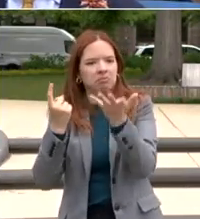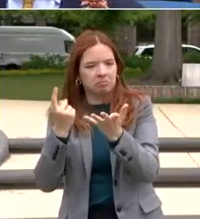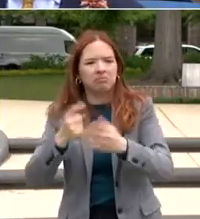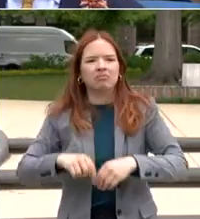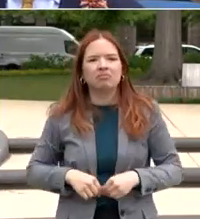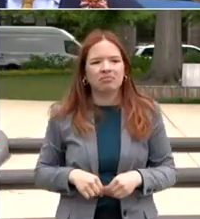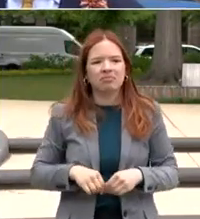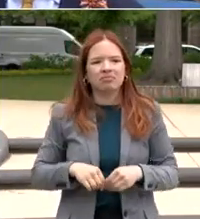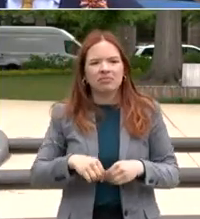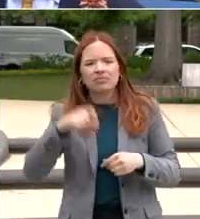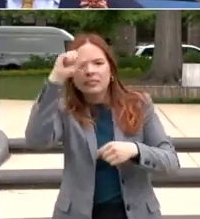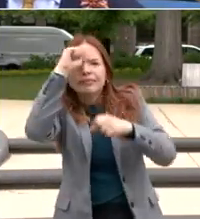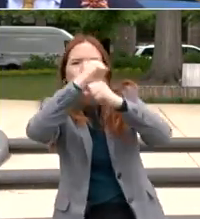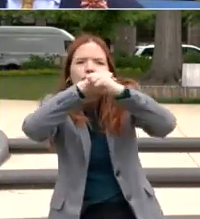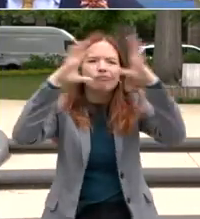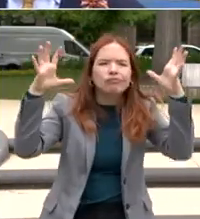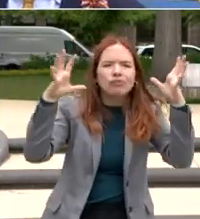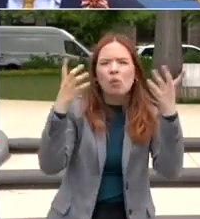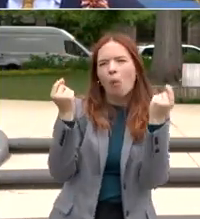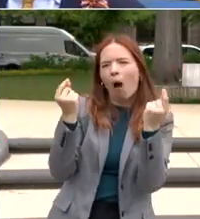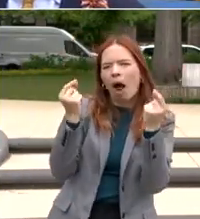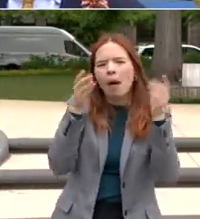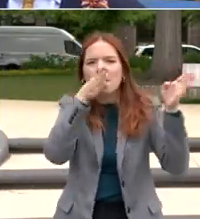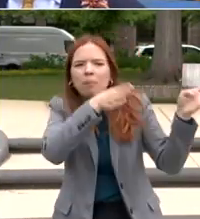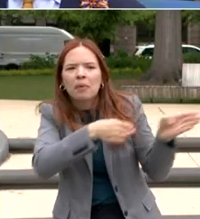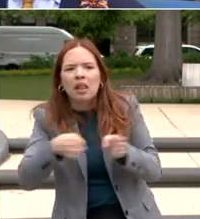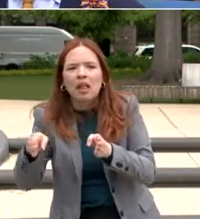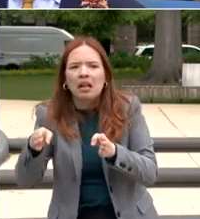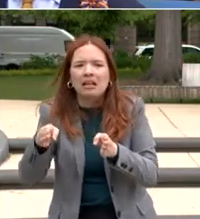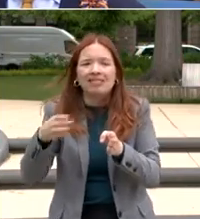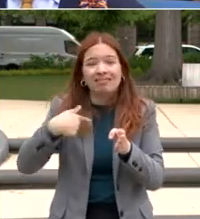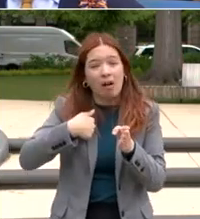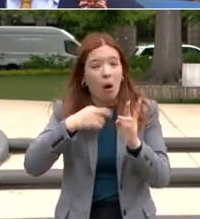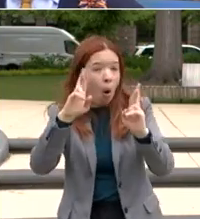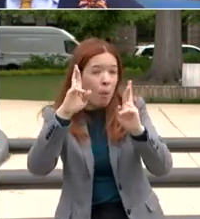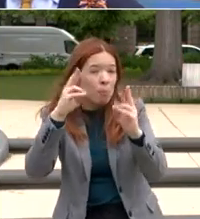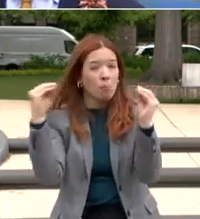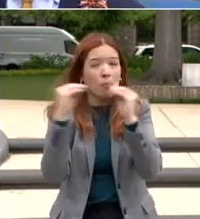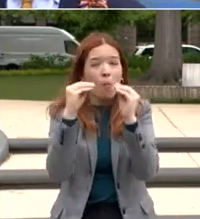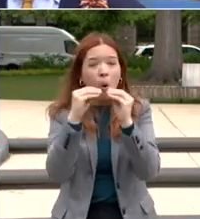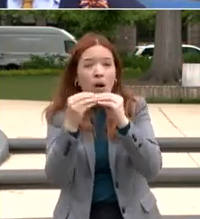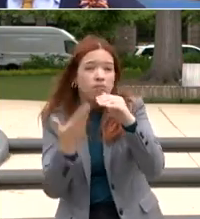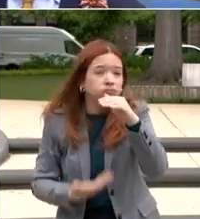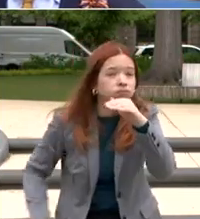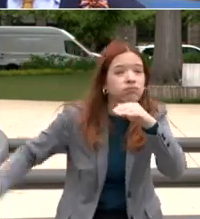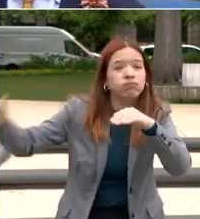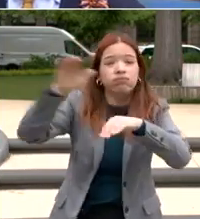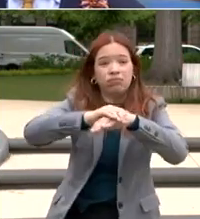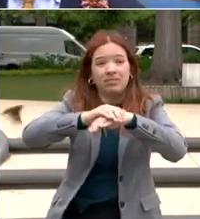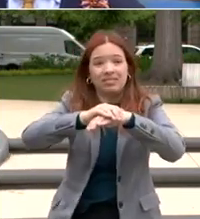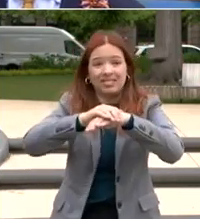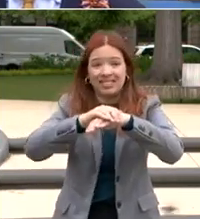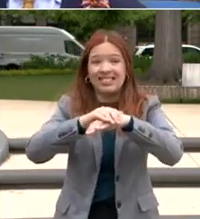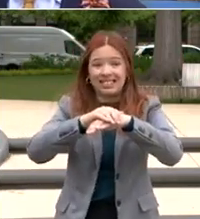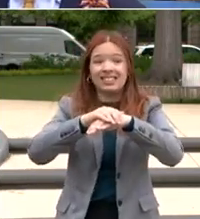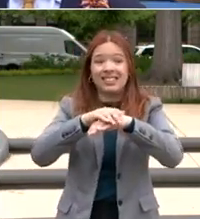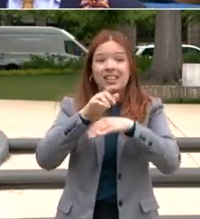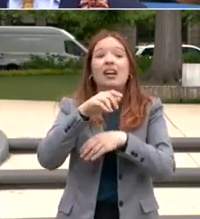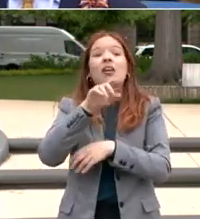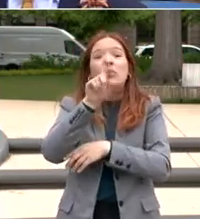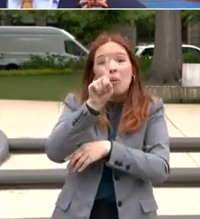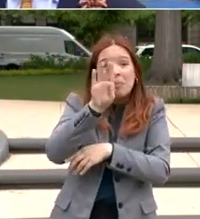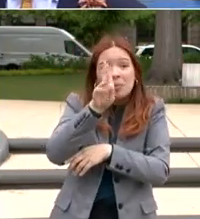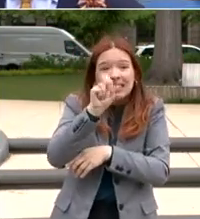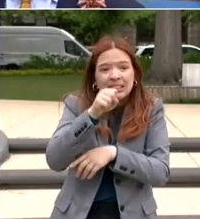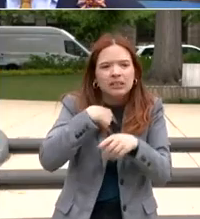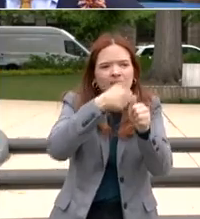revisioning plan is complete, we're expected to have about 50 buses an hour. That's almost one bus a minute traveling through